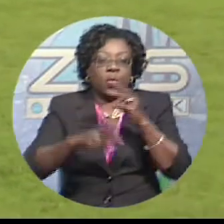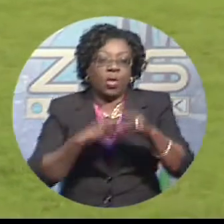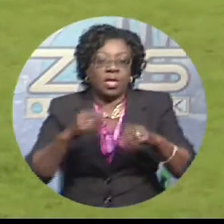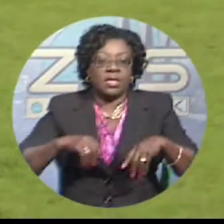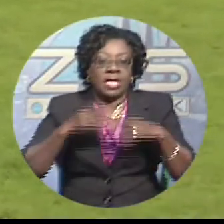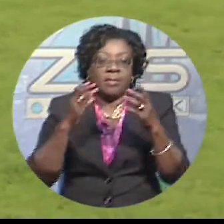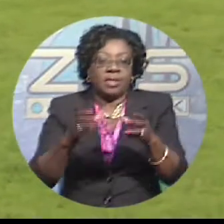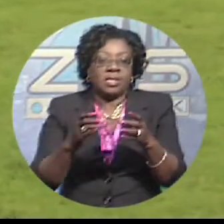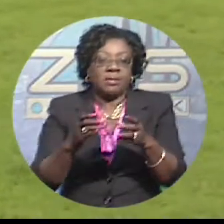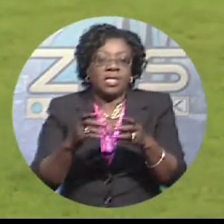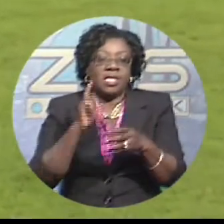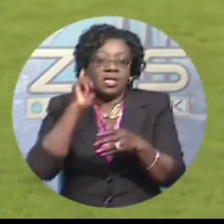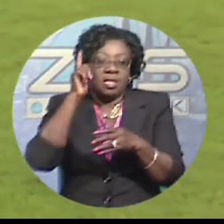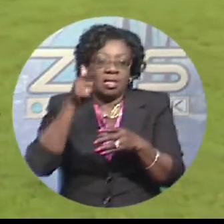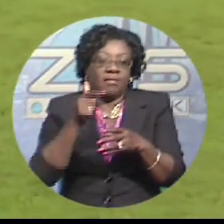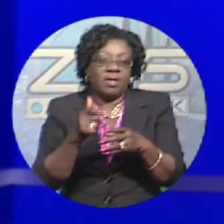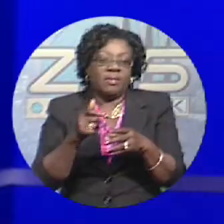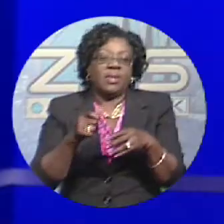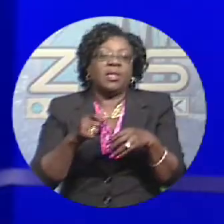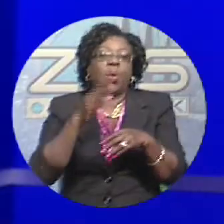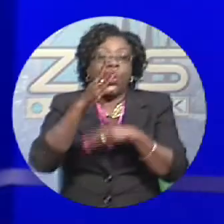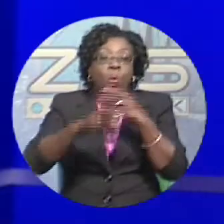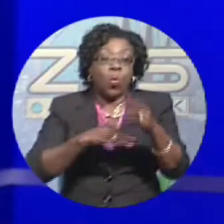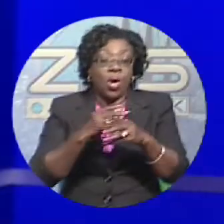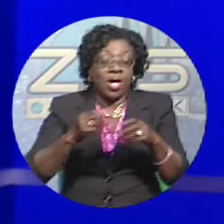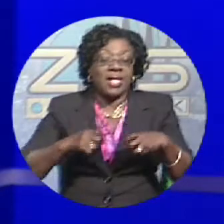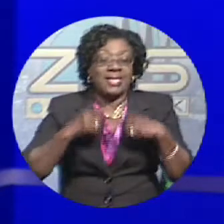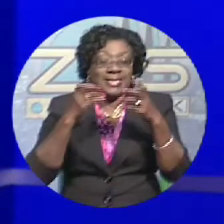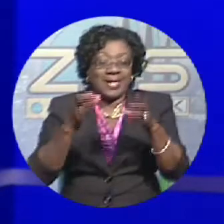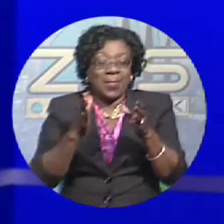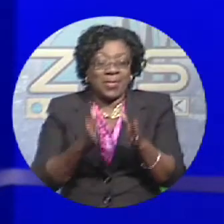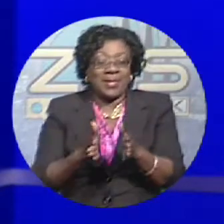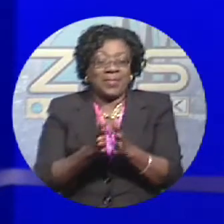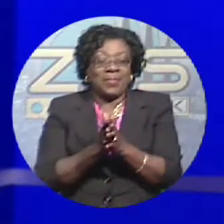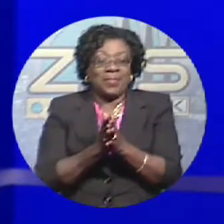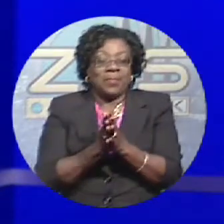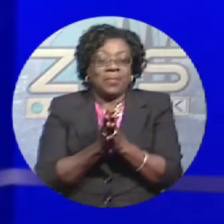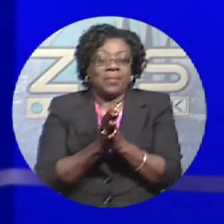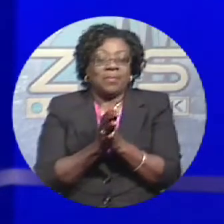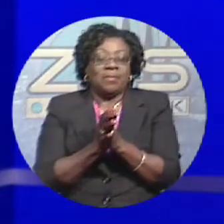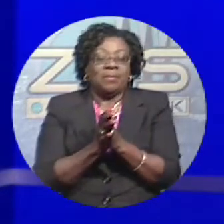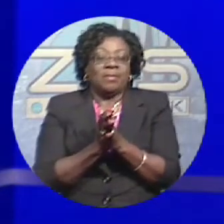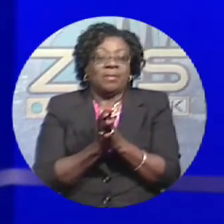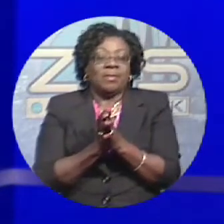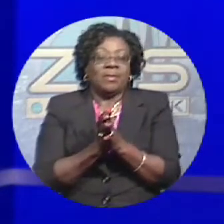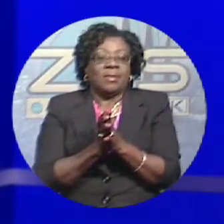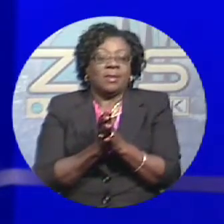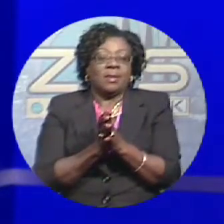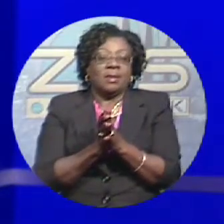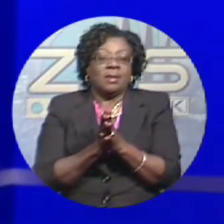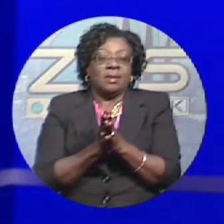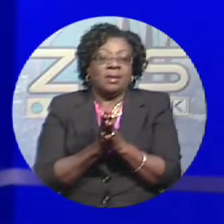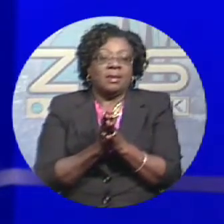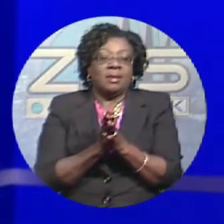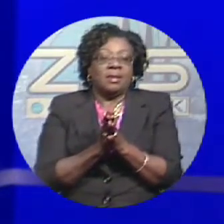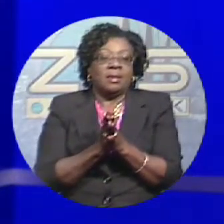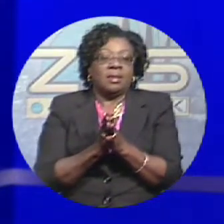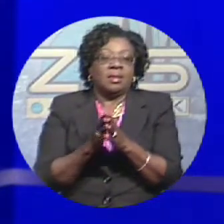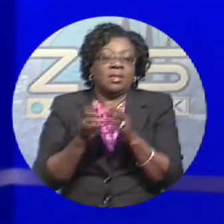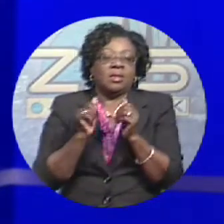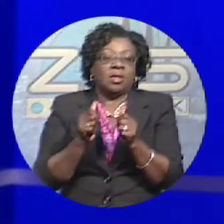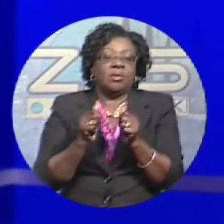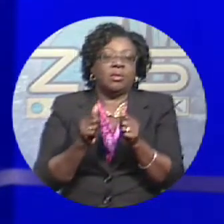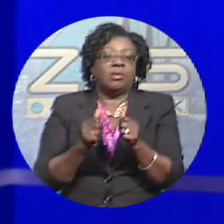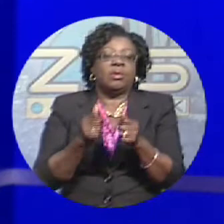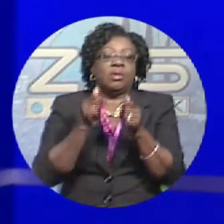in August, I'm looking for her to be the world champion. The second edition of the IAAF World Relays was dubbed another smashing success,